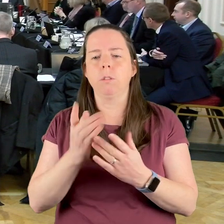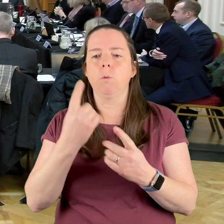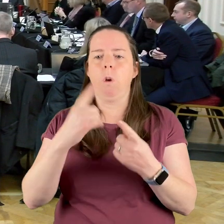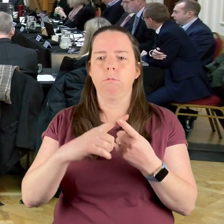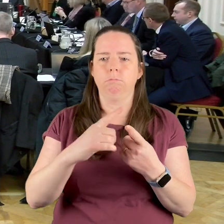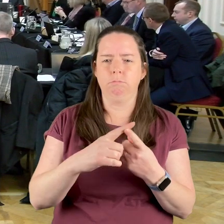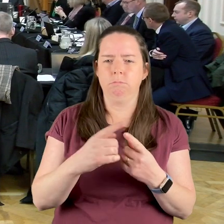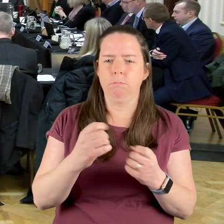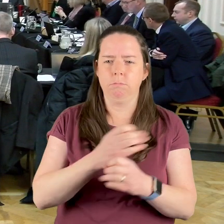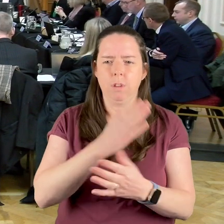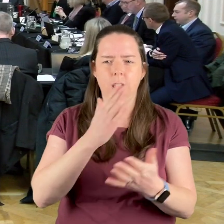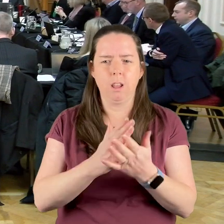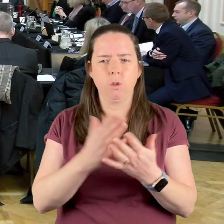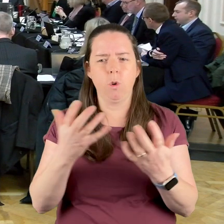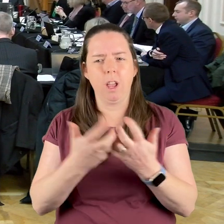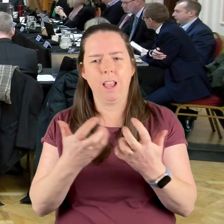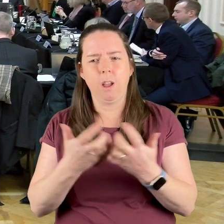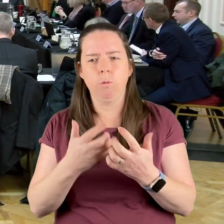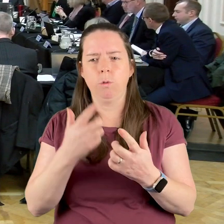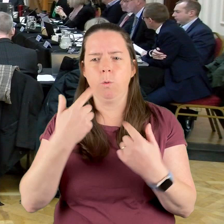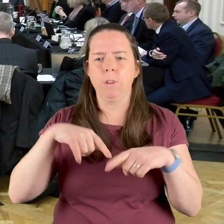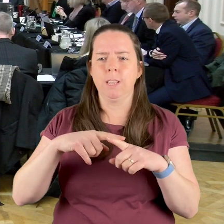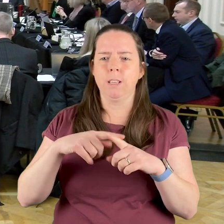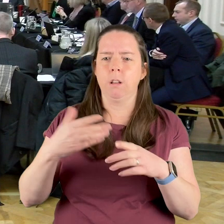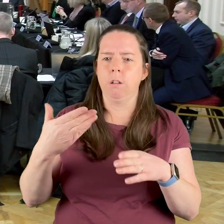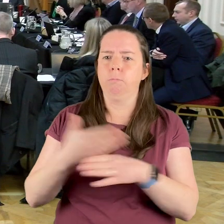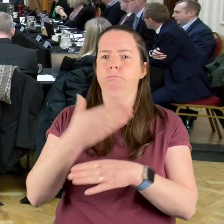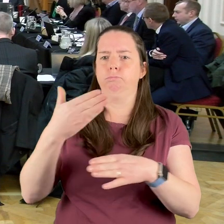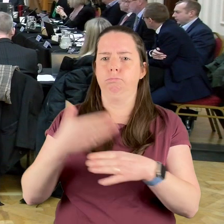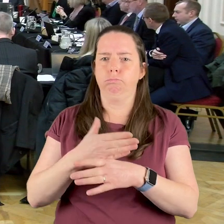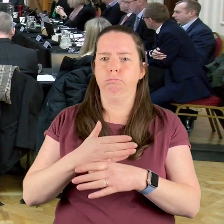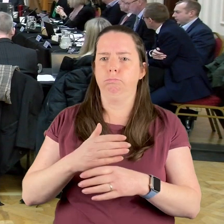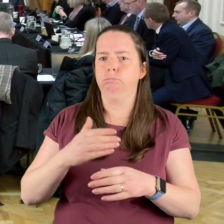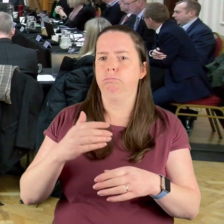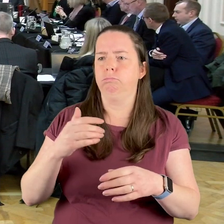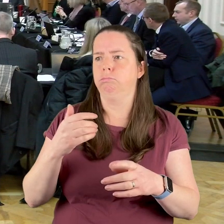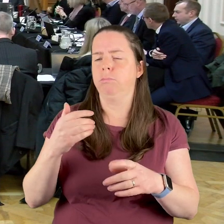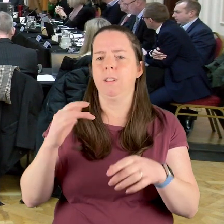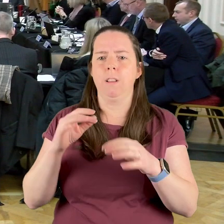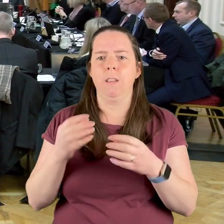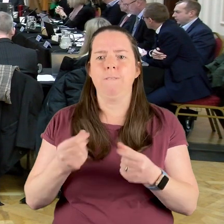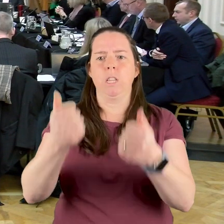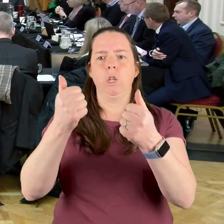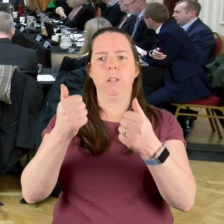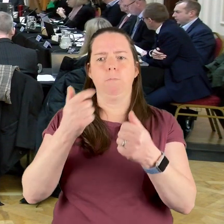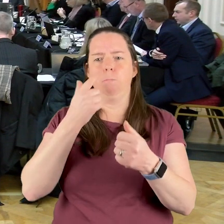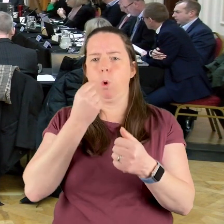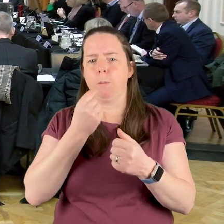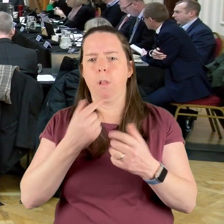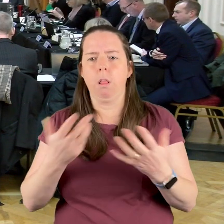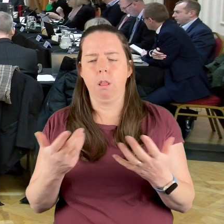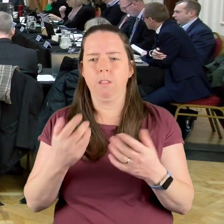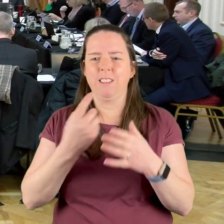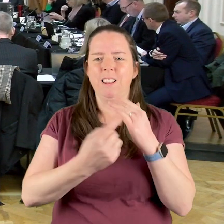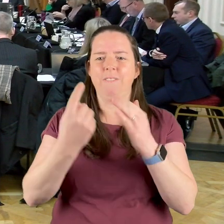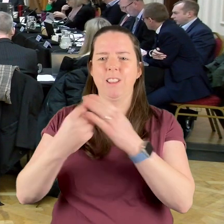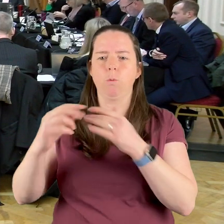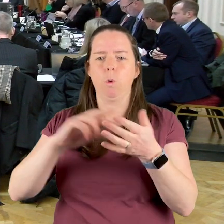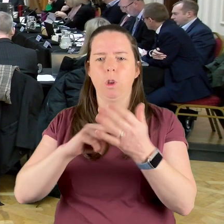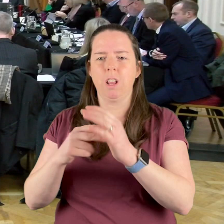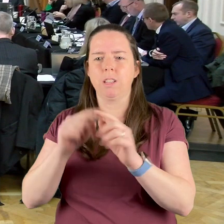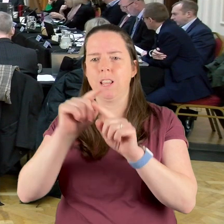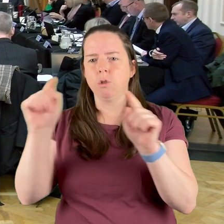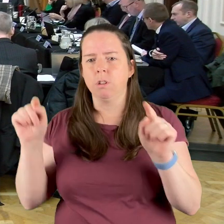think the APC has a role in both parts. So one part is around how do we ensure that we are as productive and efficient as we possibly